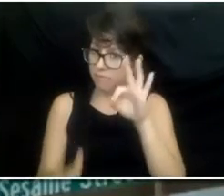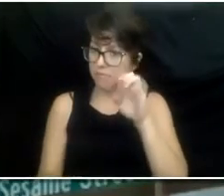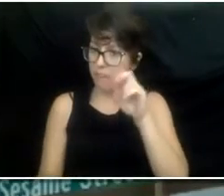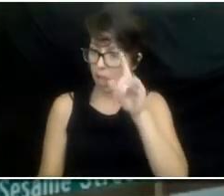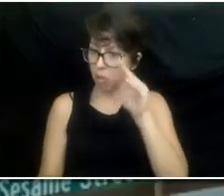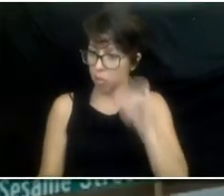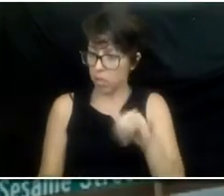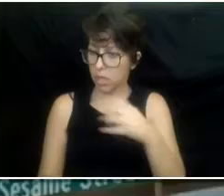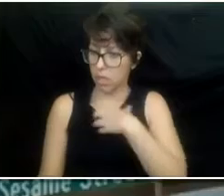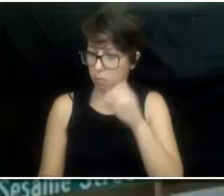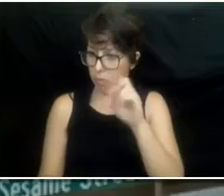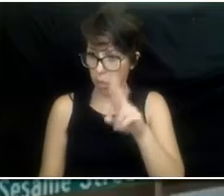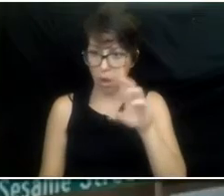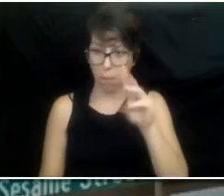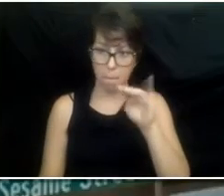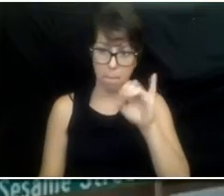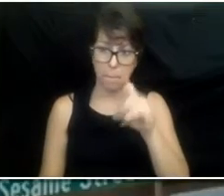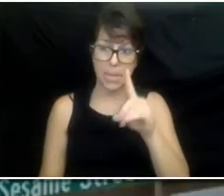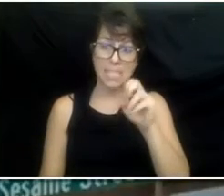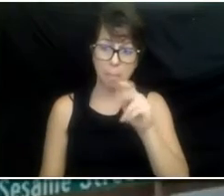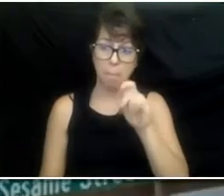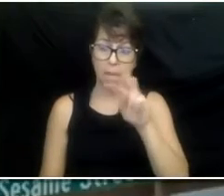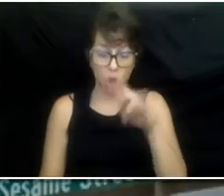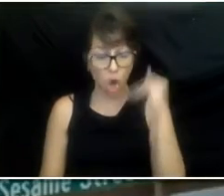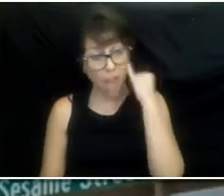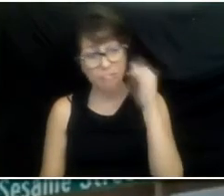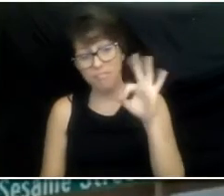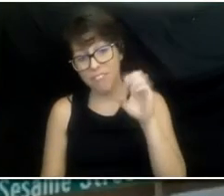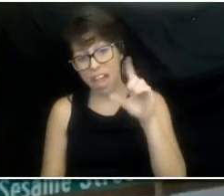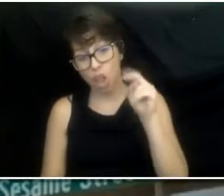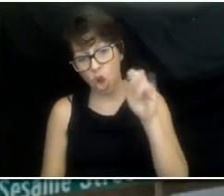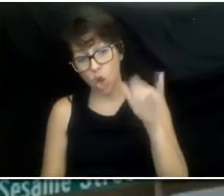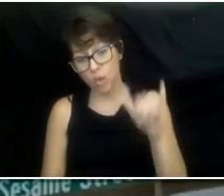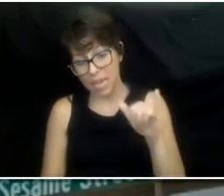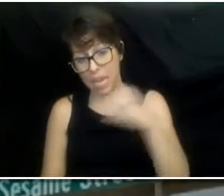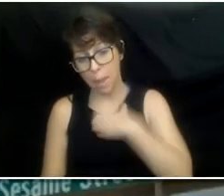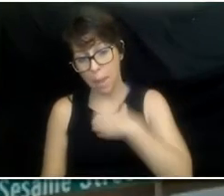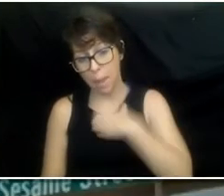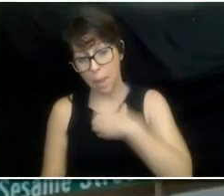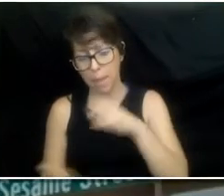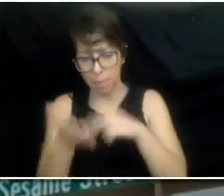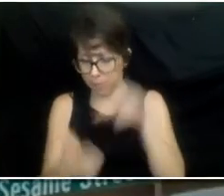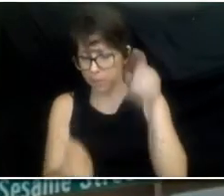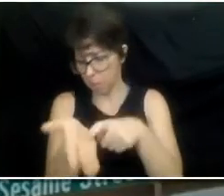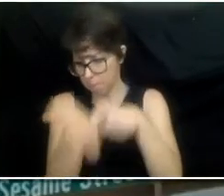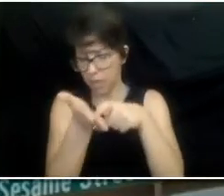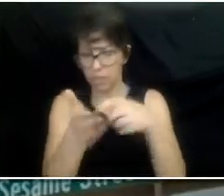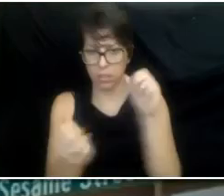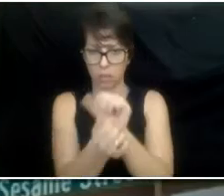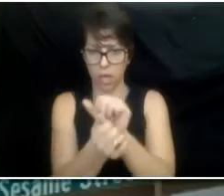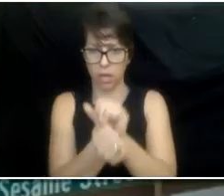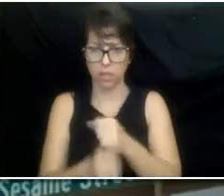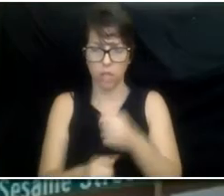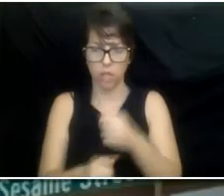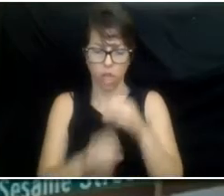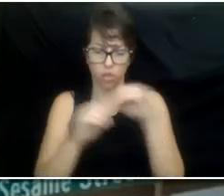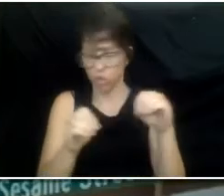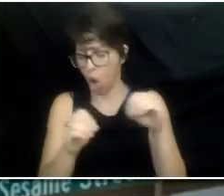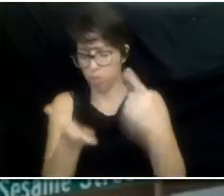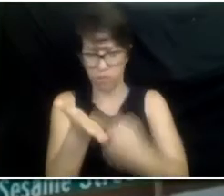the categories where um there are two concerns one is the number of complaints